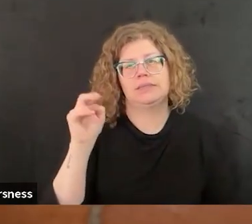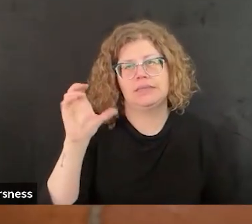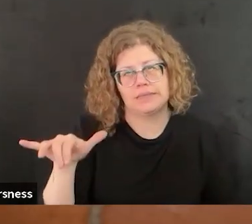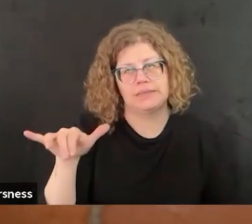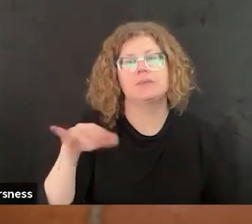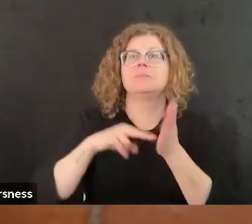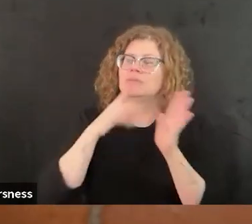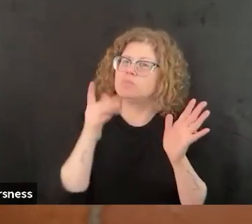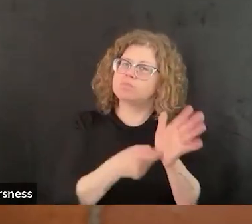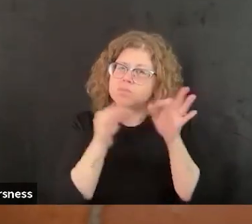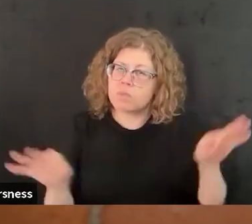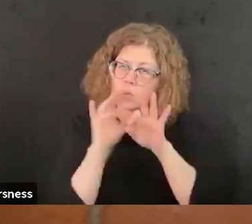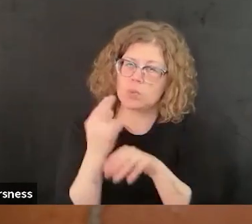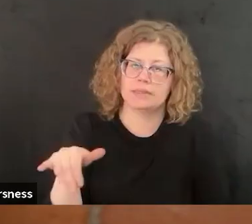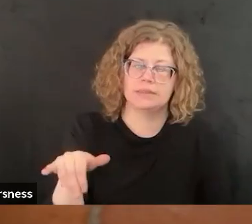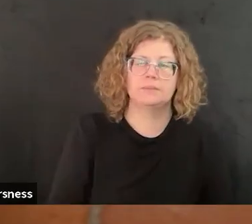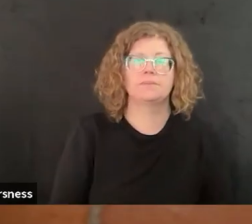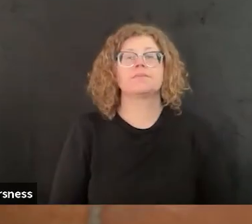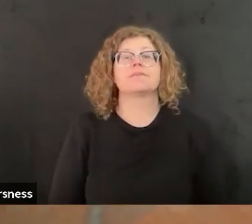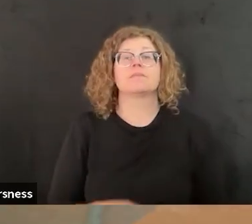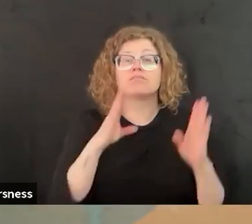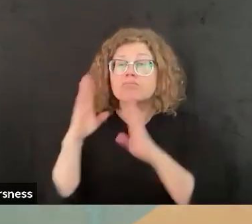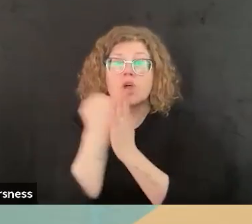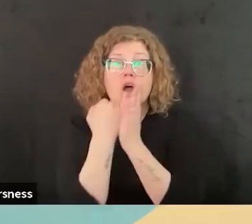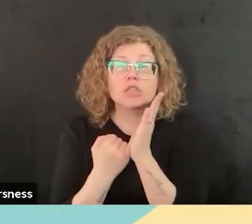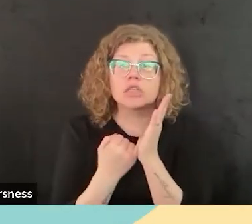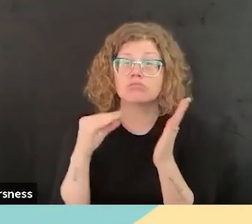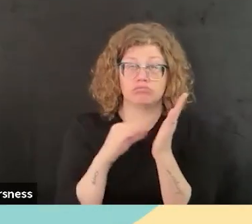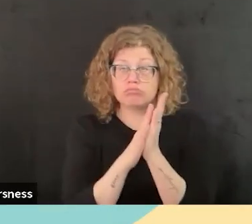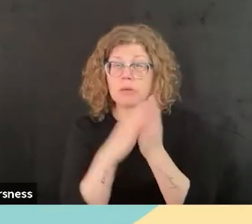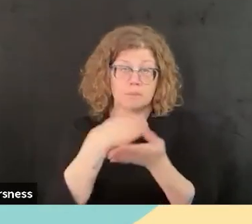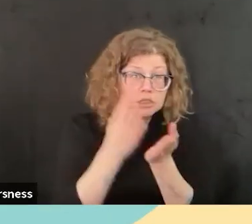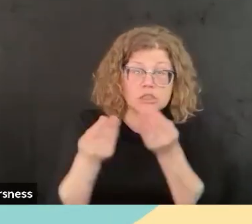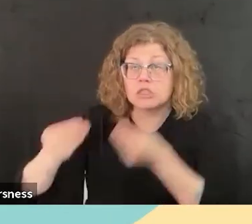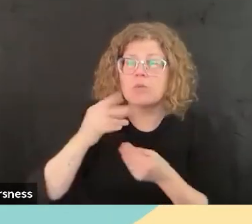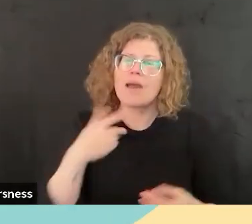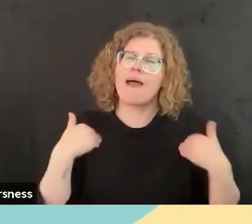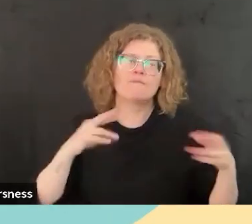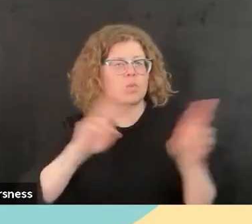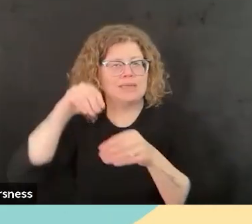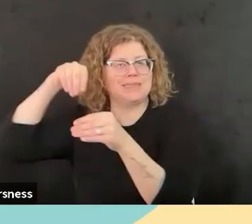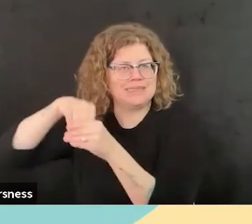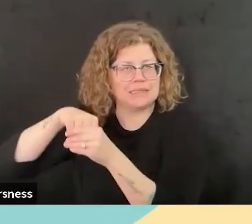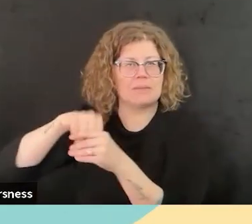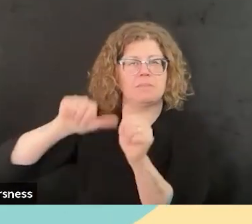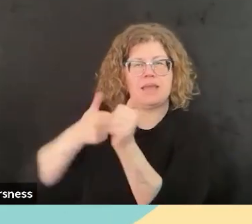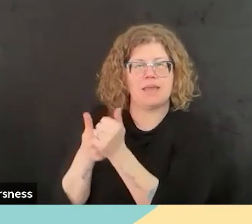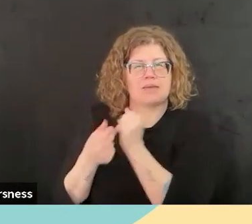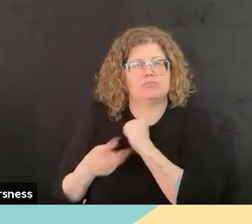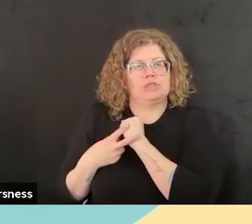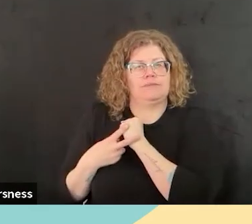for some of those items along the way. In the artist budget, we will also reserve a contingency, and those might be